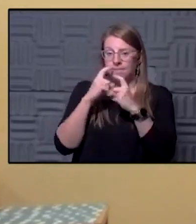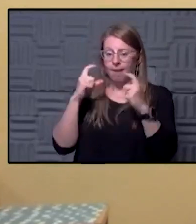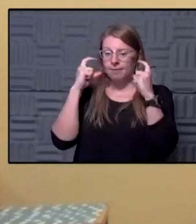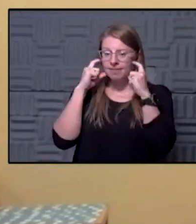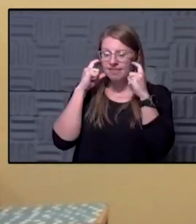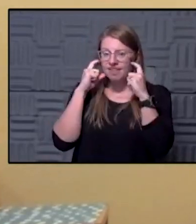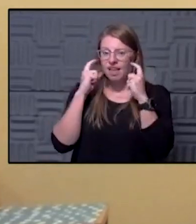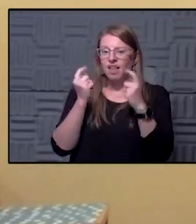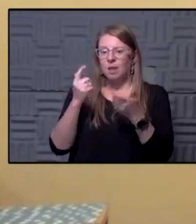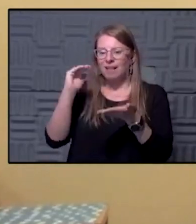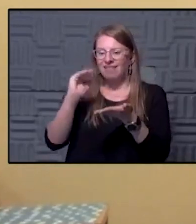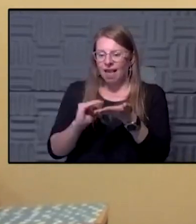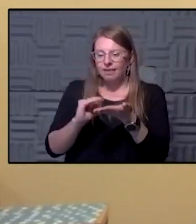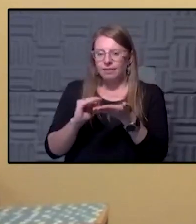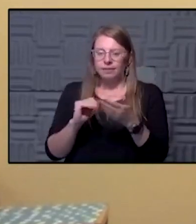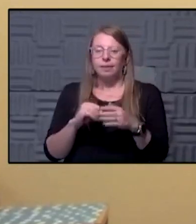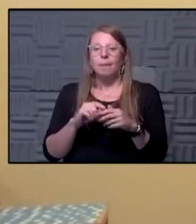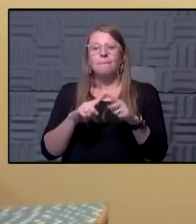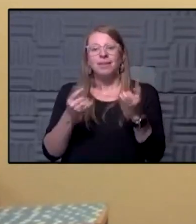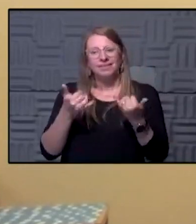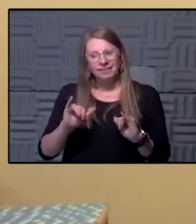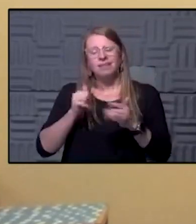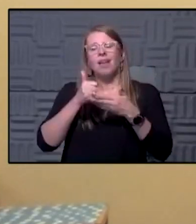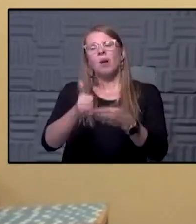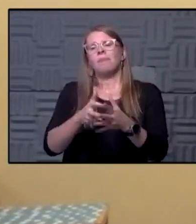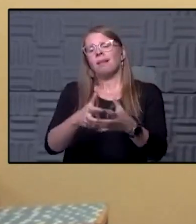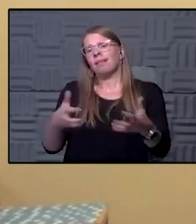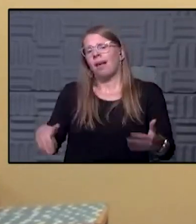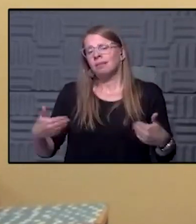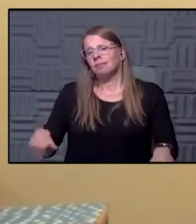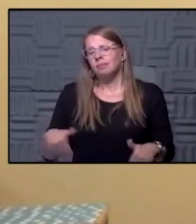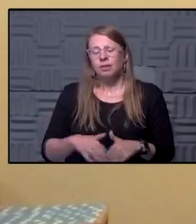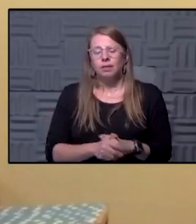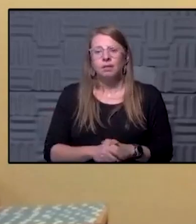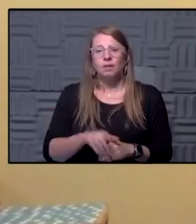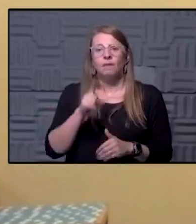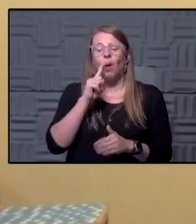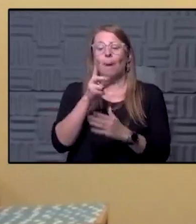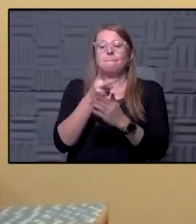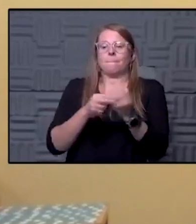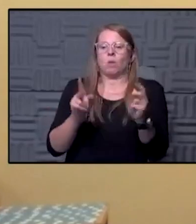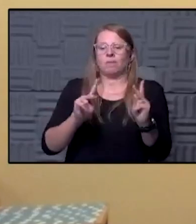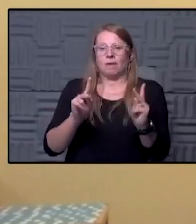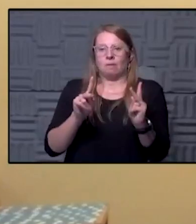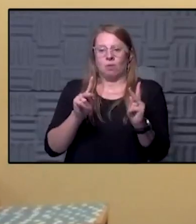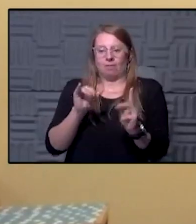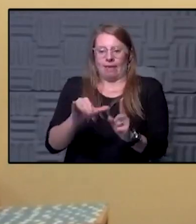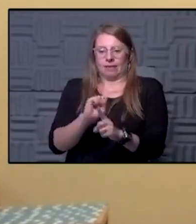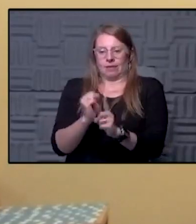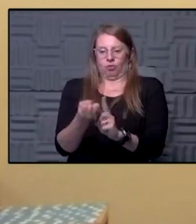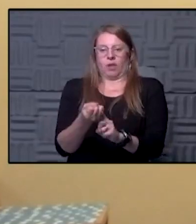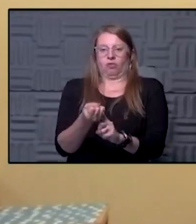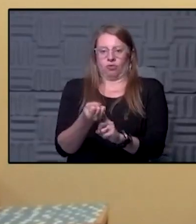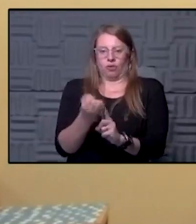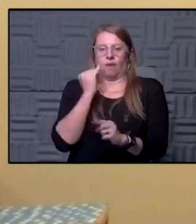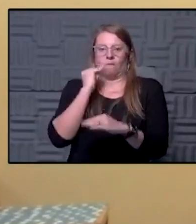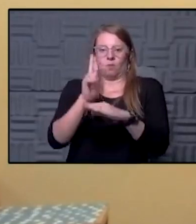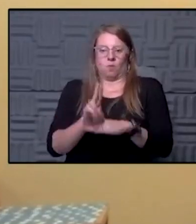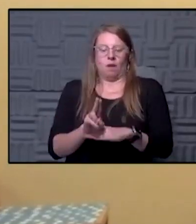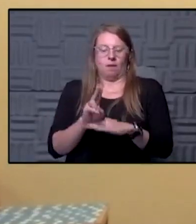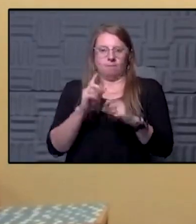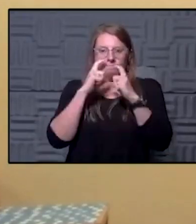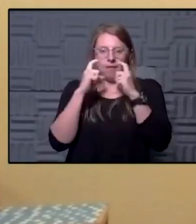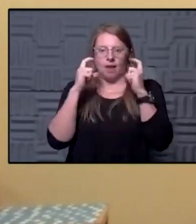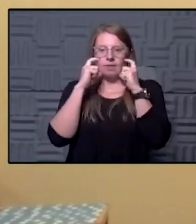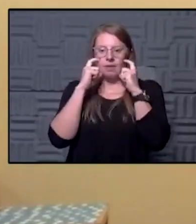little bit less so. They still help a lot, and especially if both people in the situation, are masked. If one is